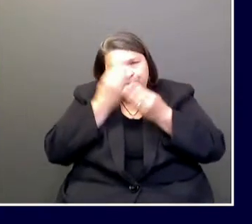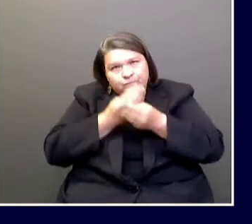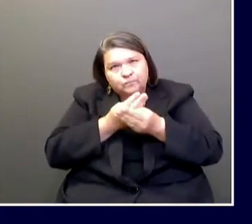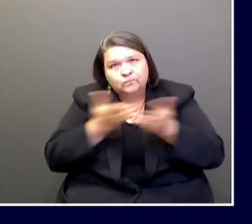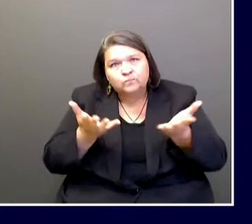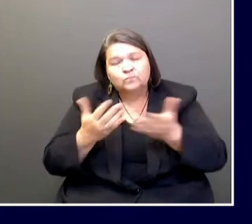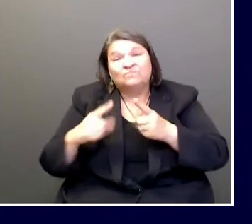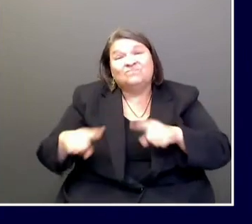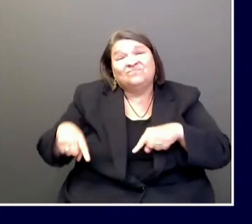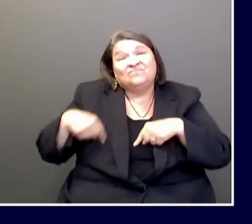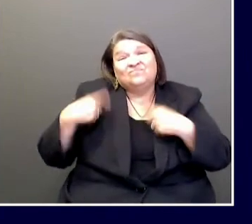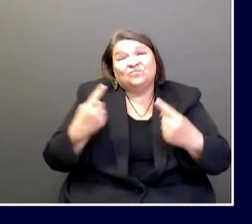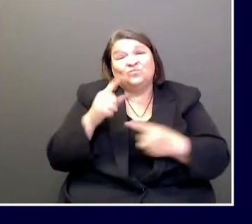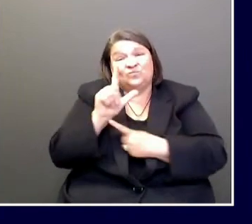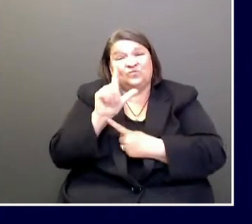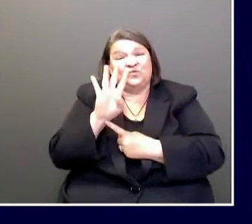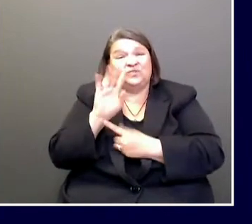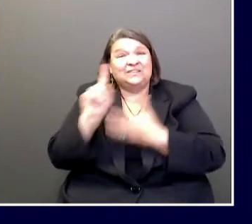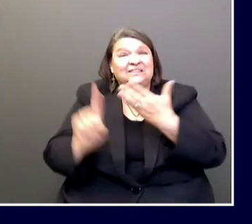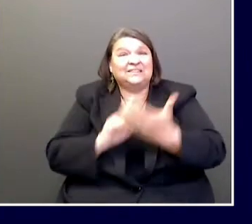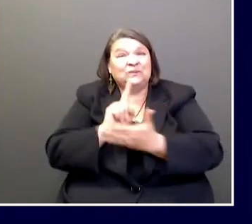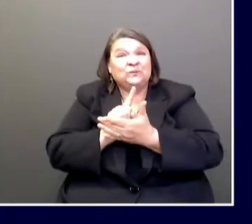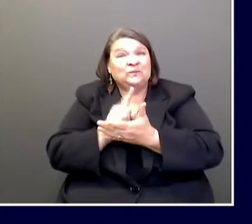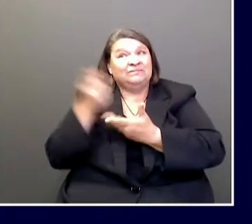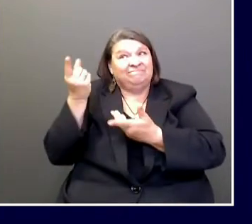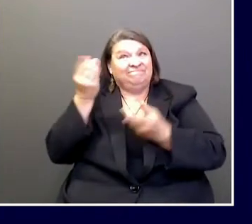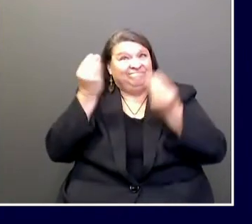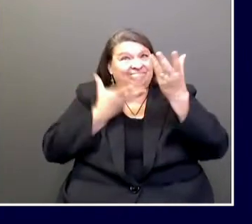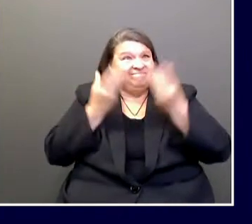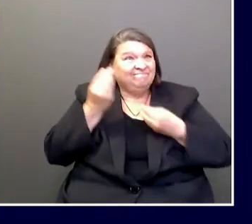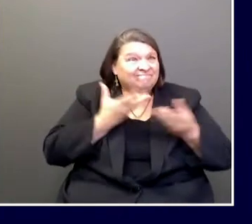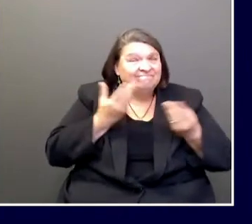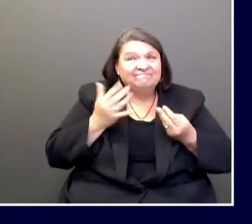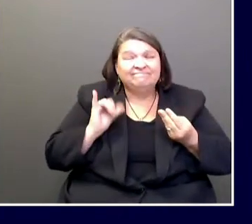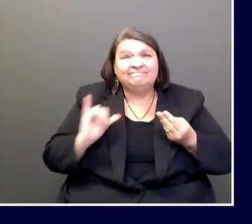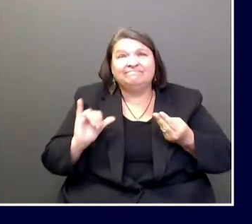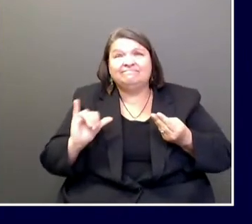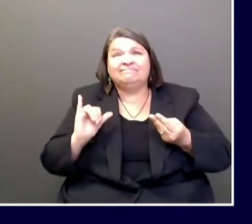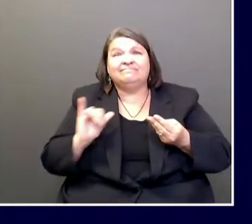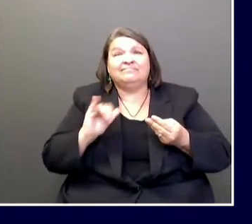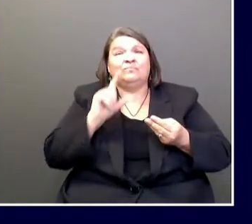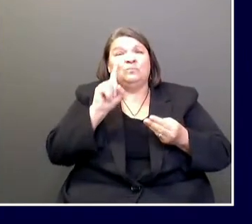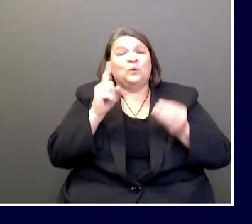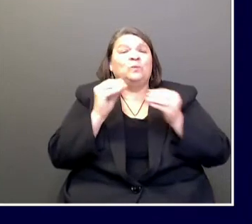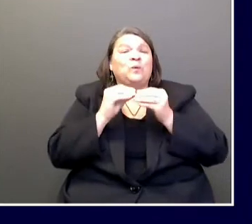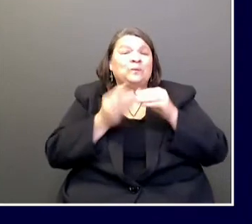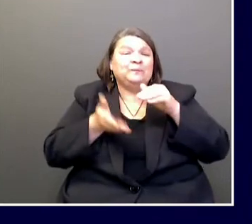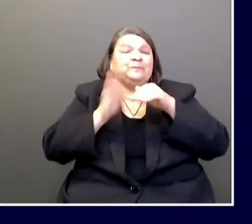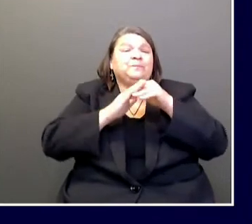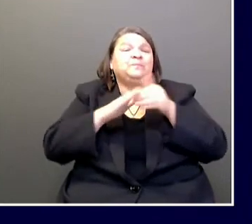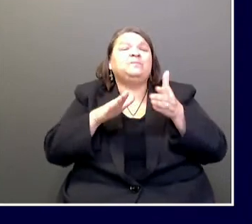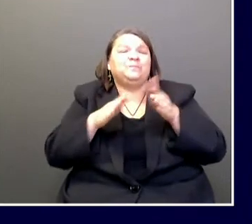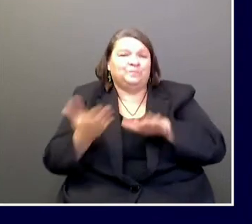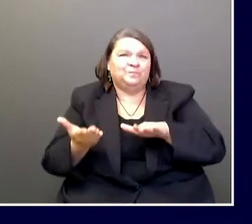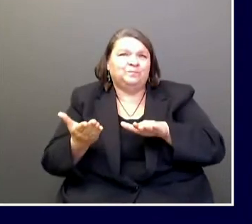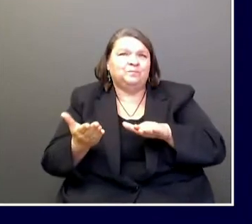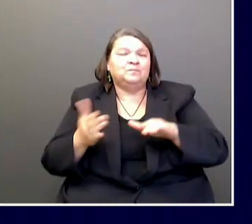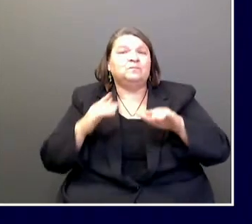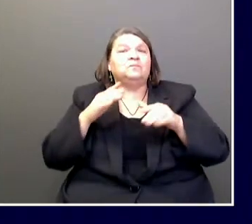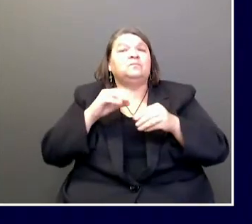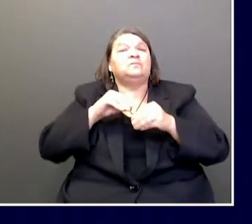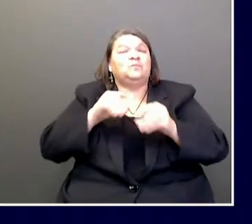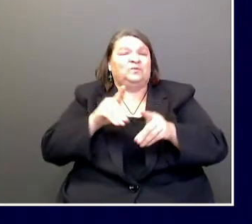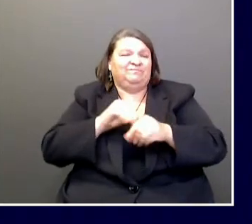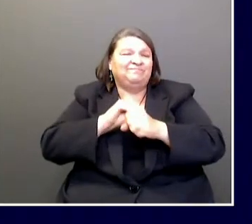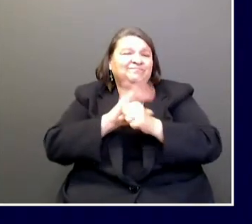24 hours, Maine CDC has received the report of another individual who has passed away with COVID-19. He was a man in